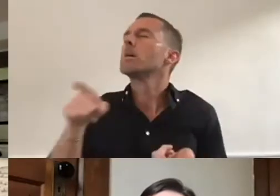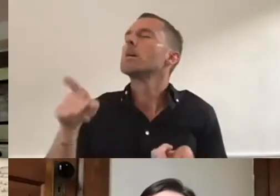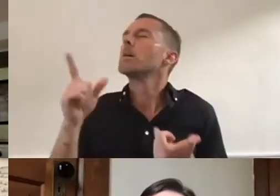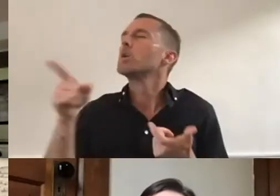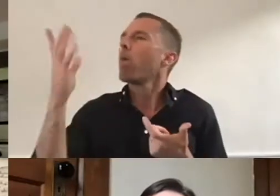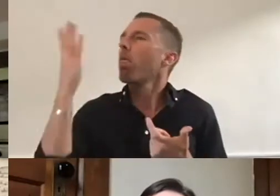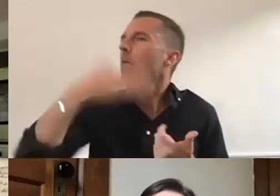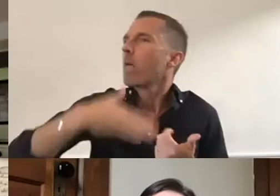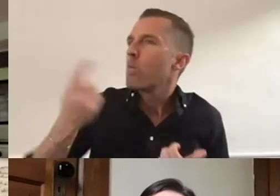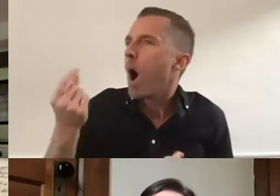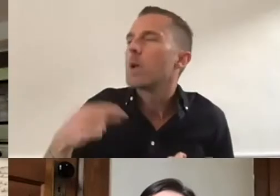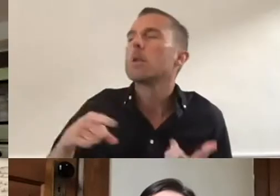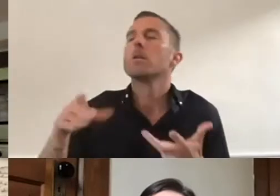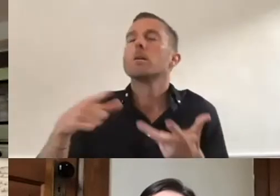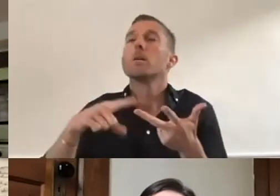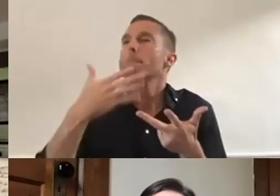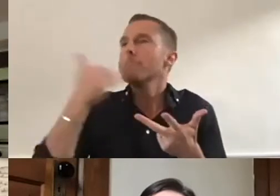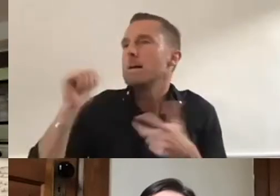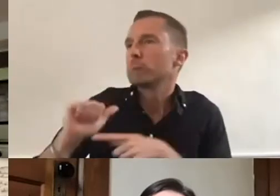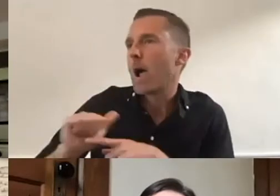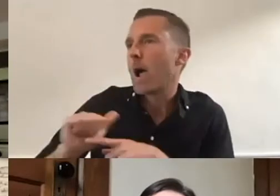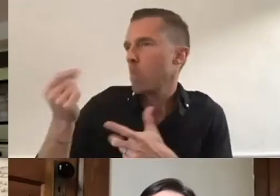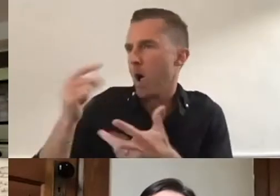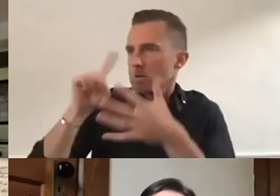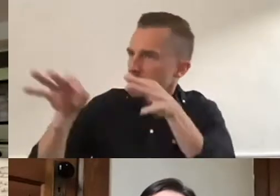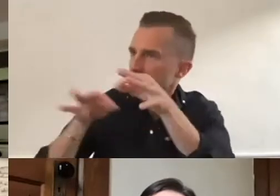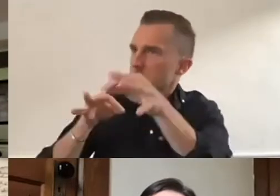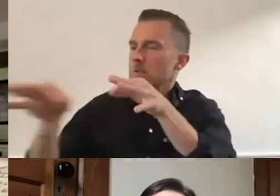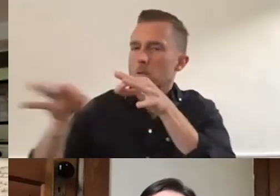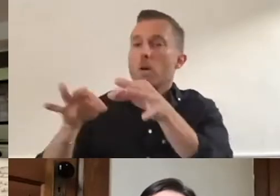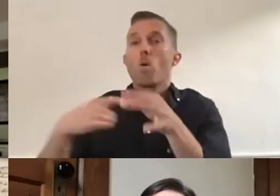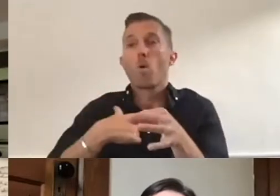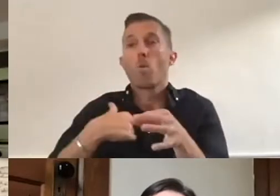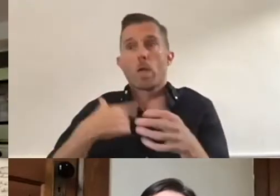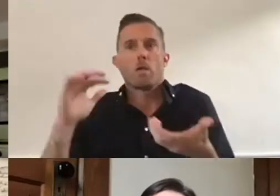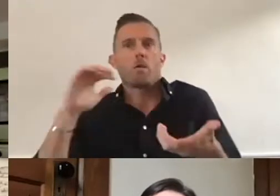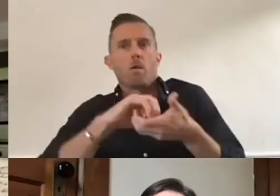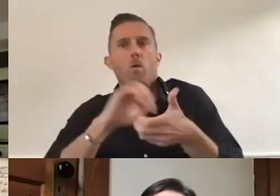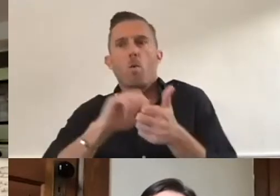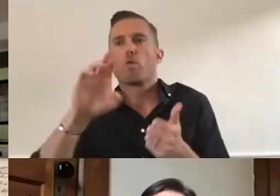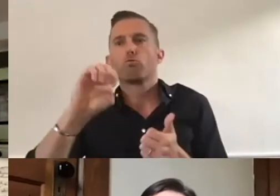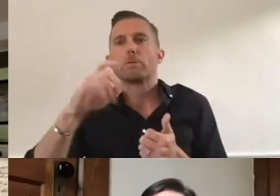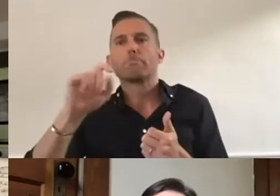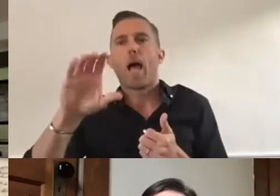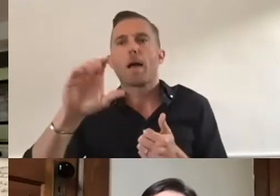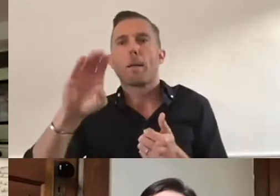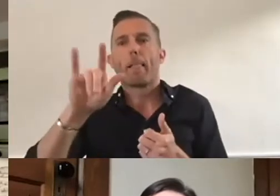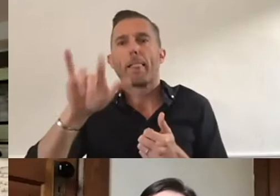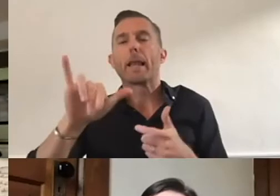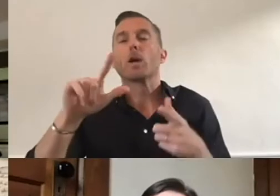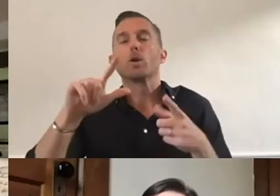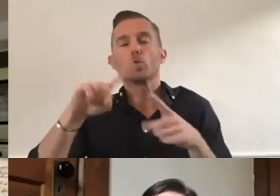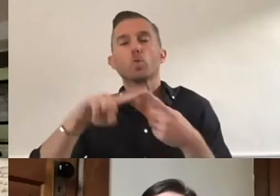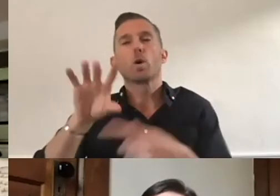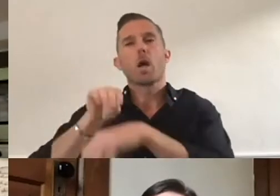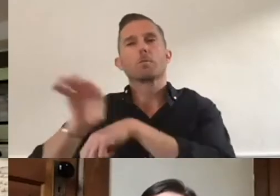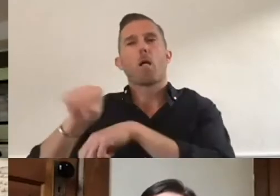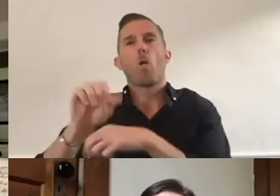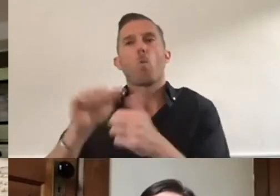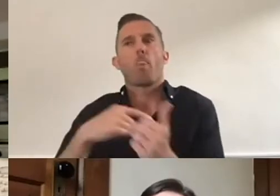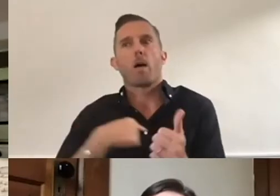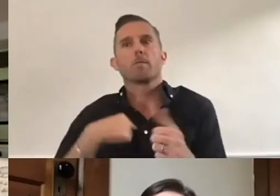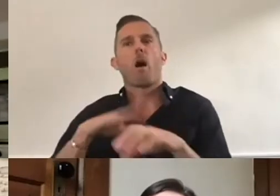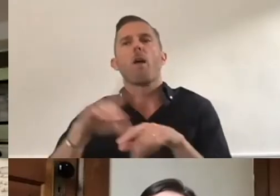practices? And we also work with RespectAbility to consult on our shows when possible. And